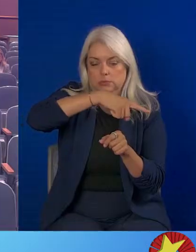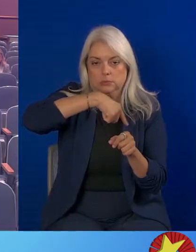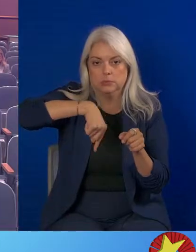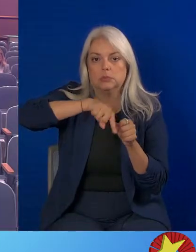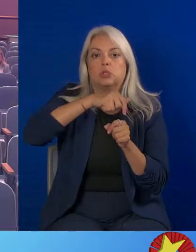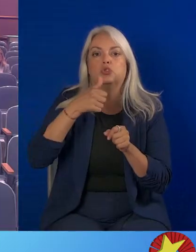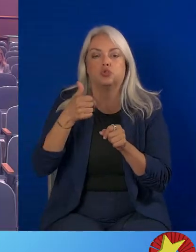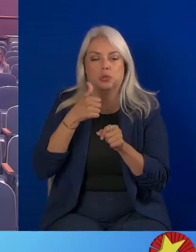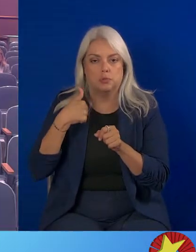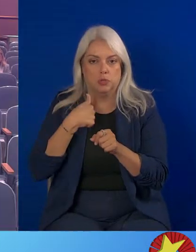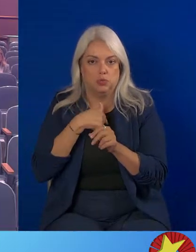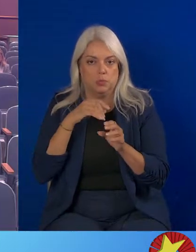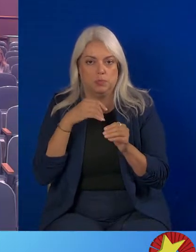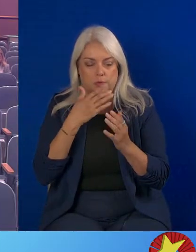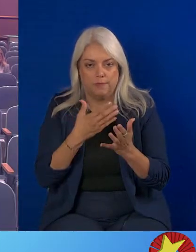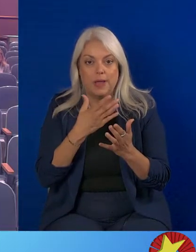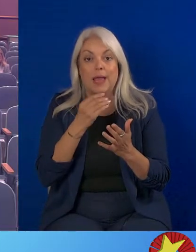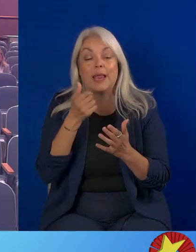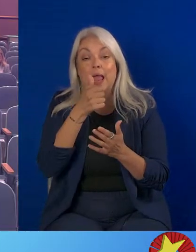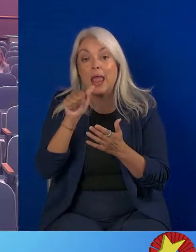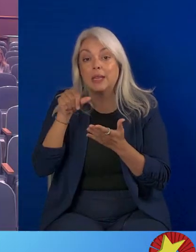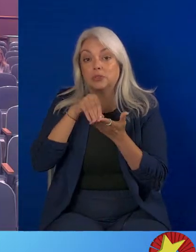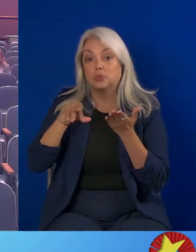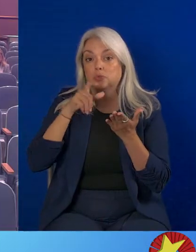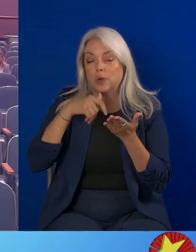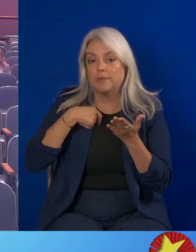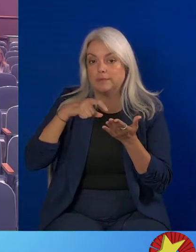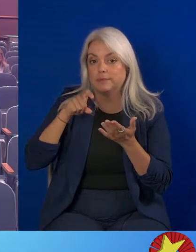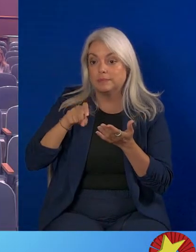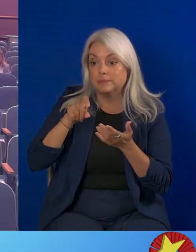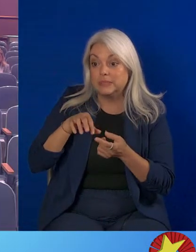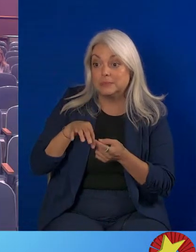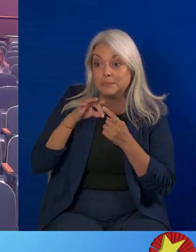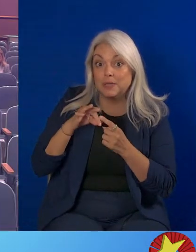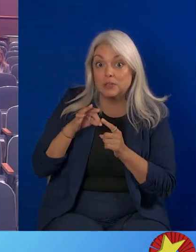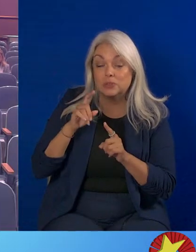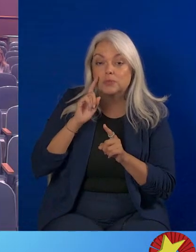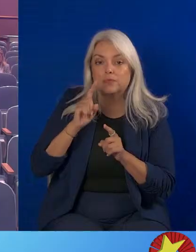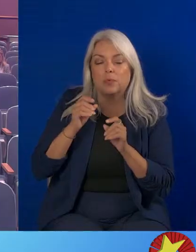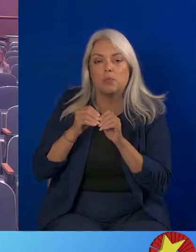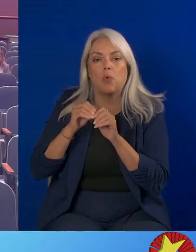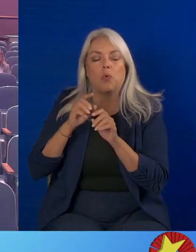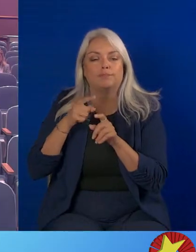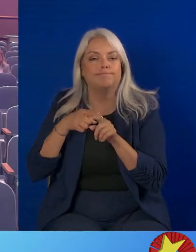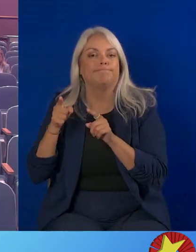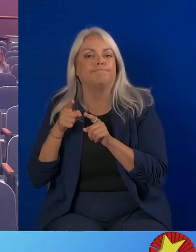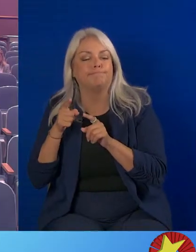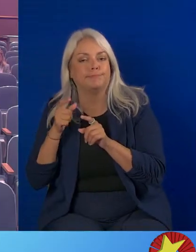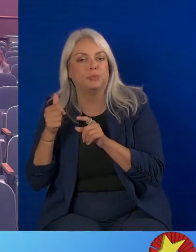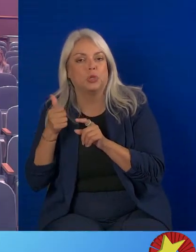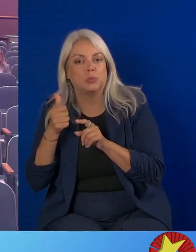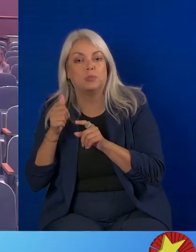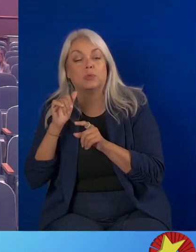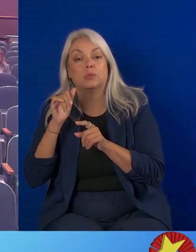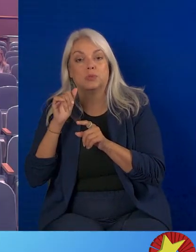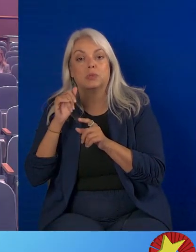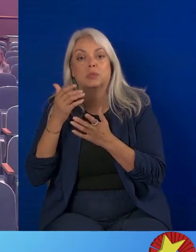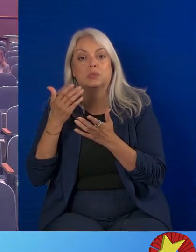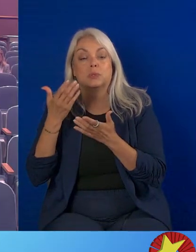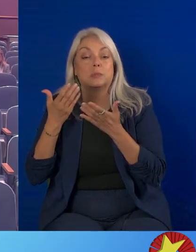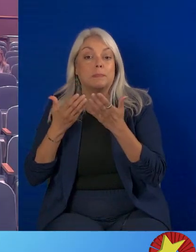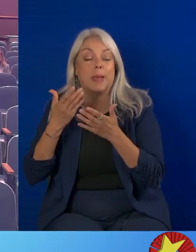regarding specialized transportations. And some of the considerations may be impact the impact of the length